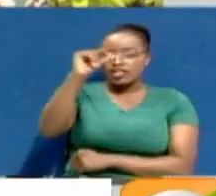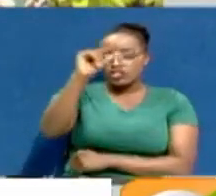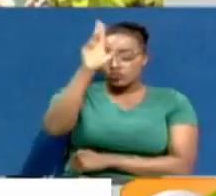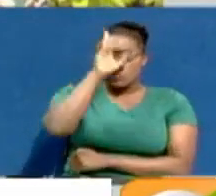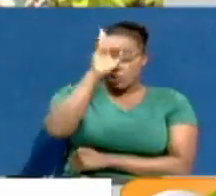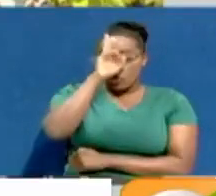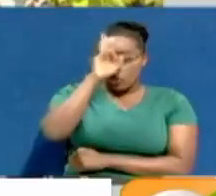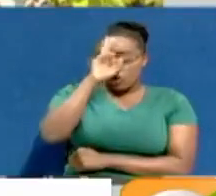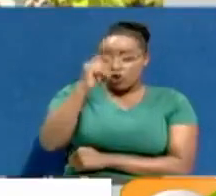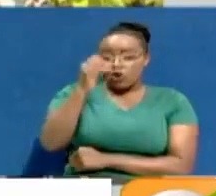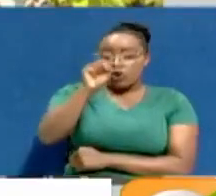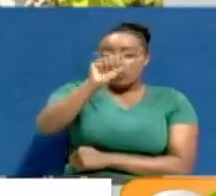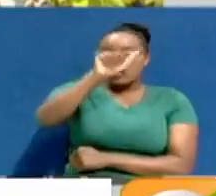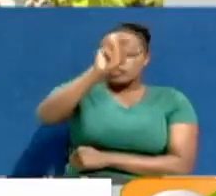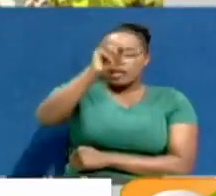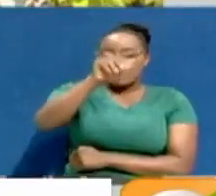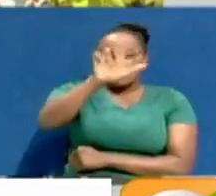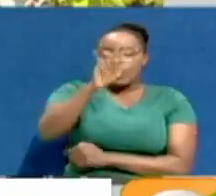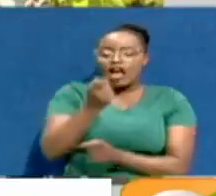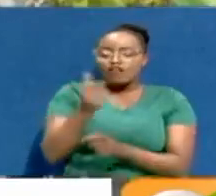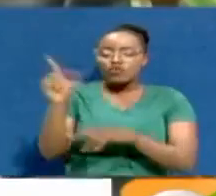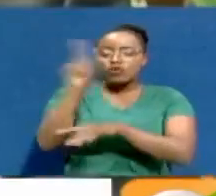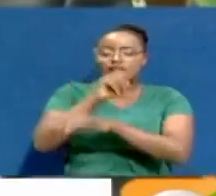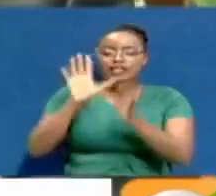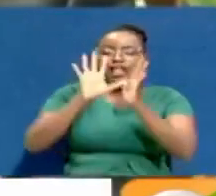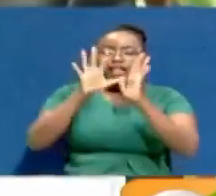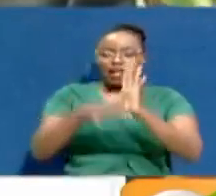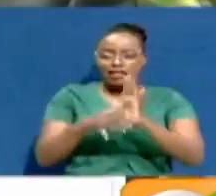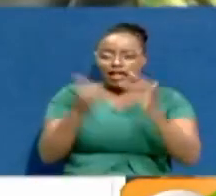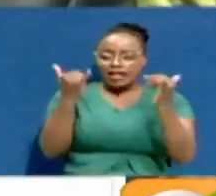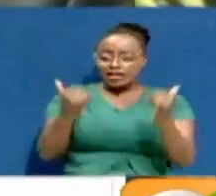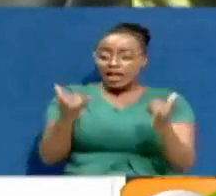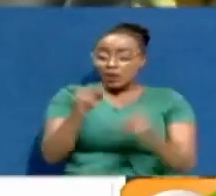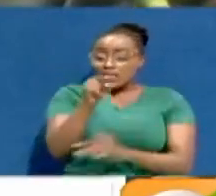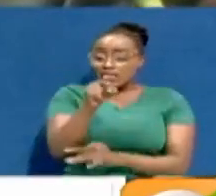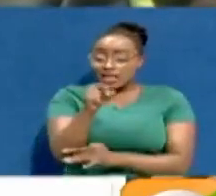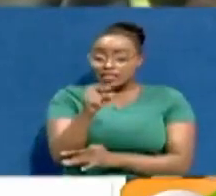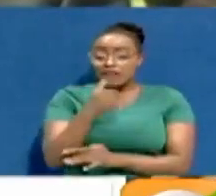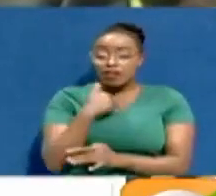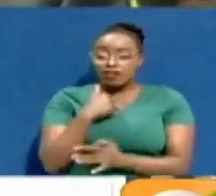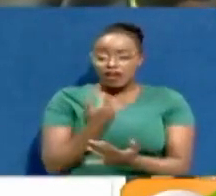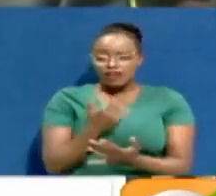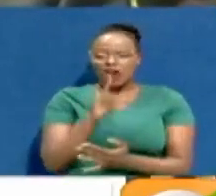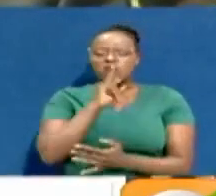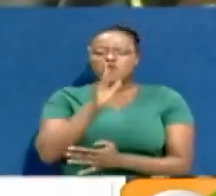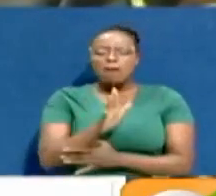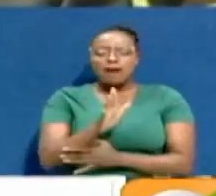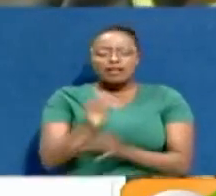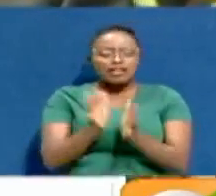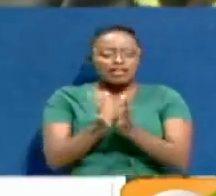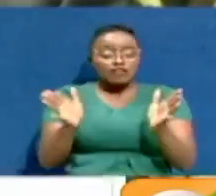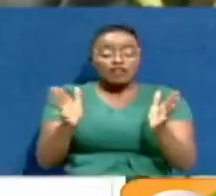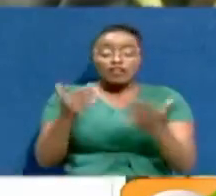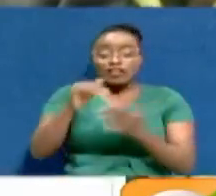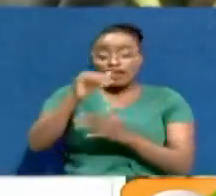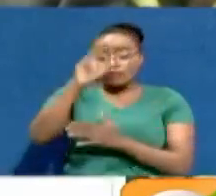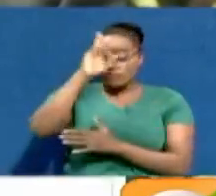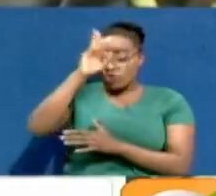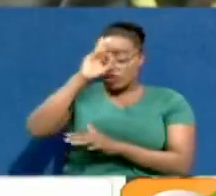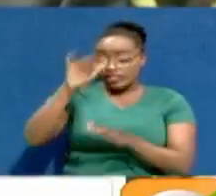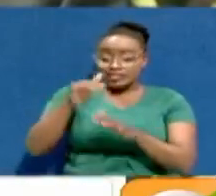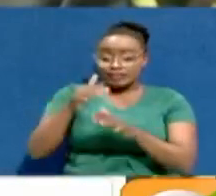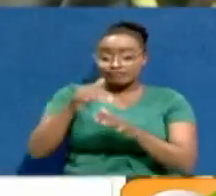of Police, Samuel Arachi, a few days later. Now, this is now an order to all commanders countrywide and the traffic